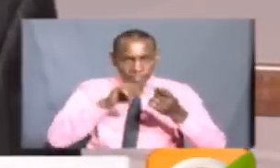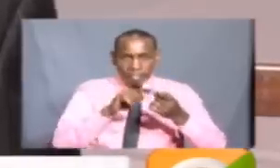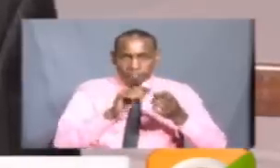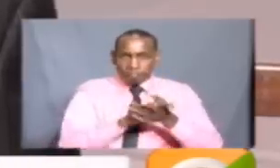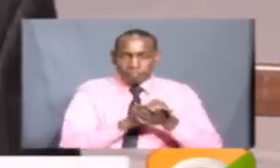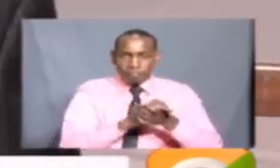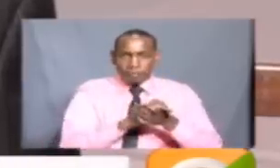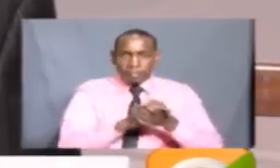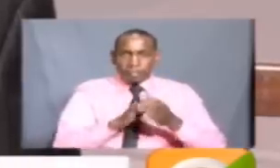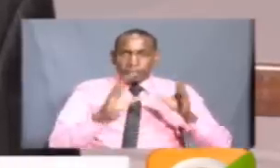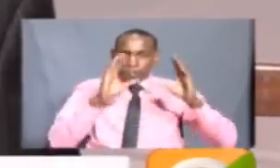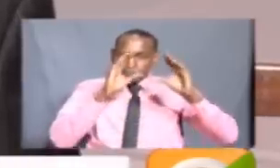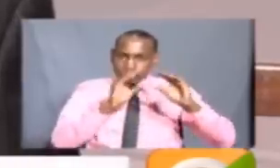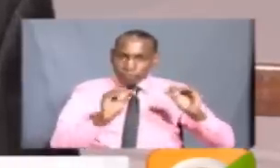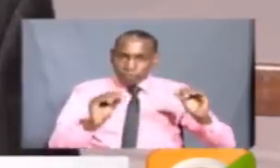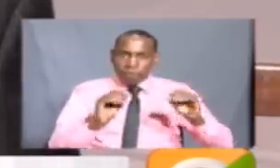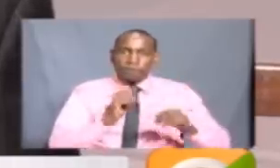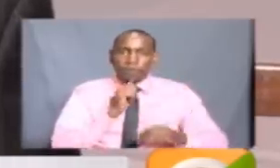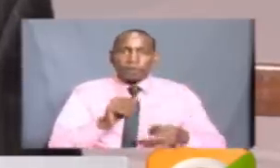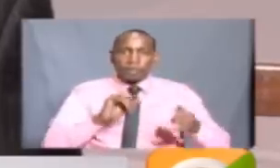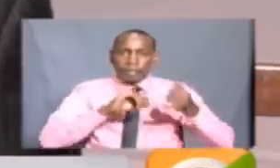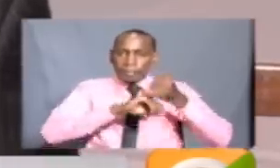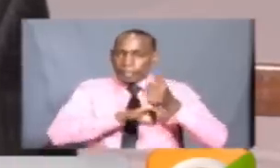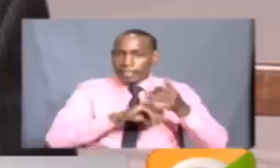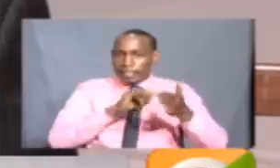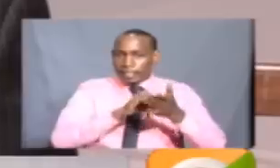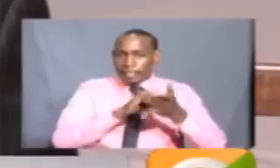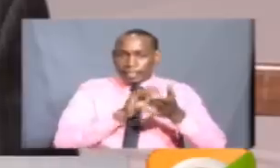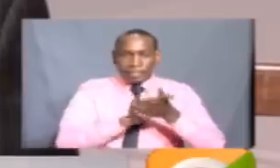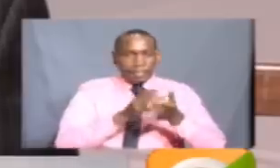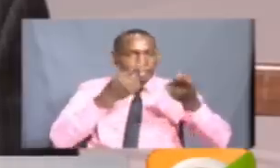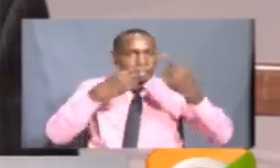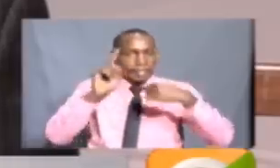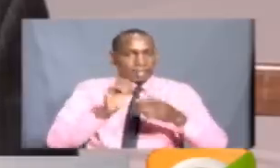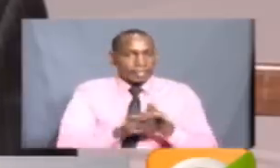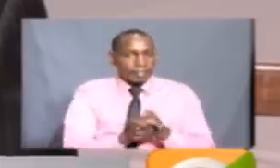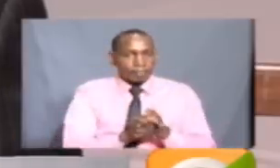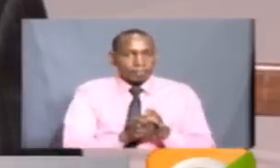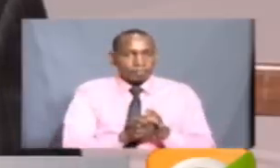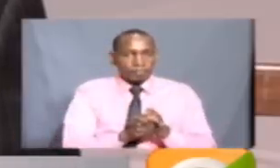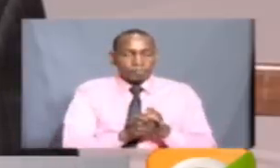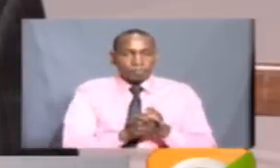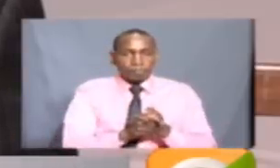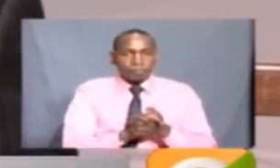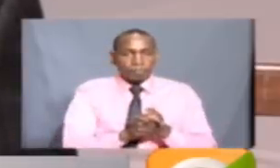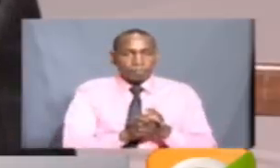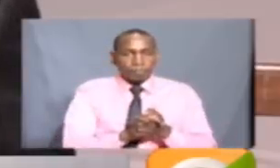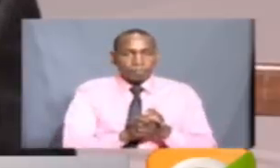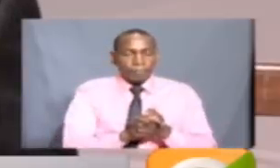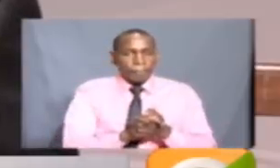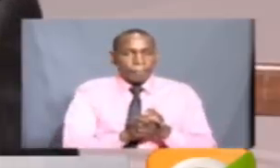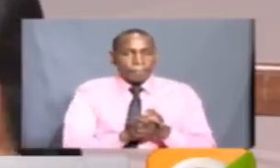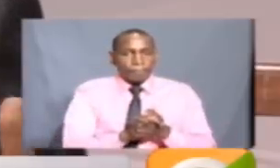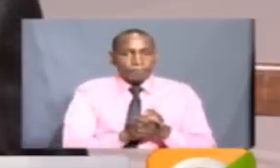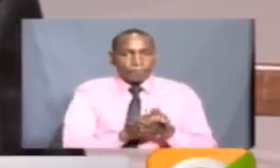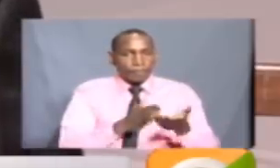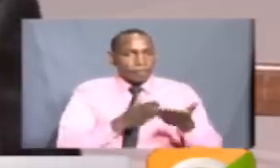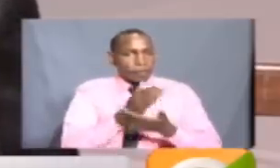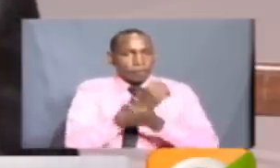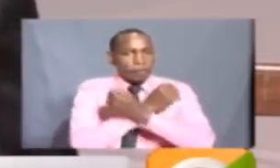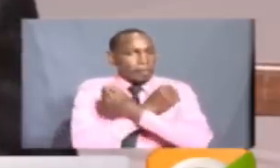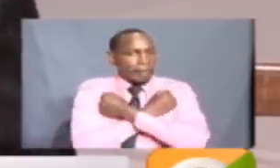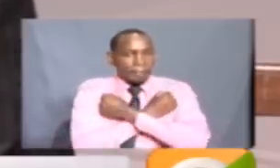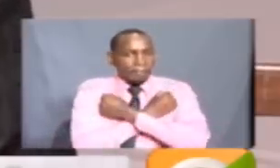not a marriage that flourished or blossomed out of love